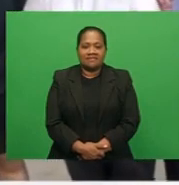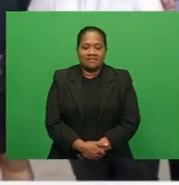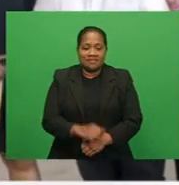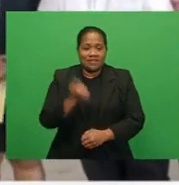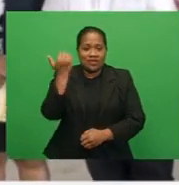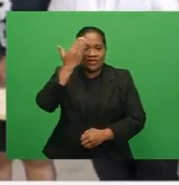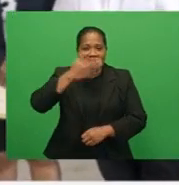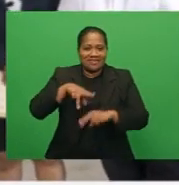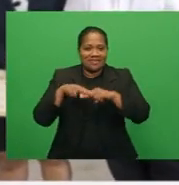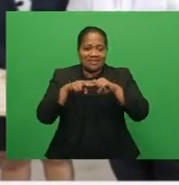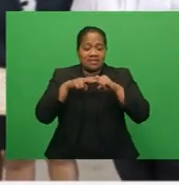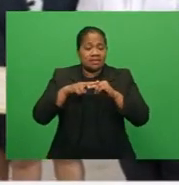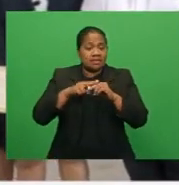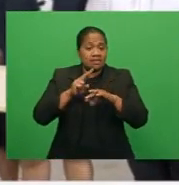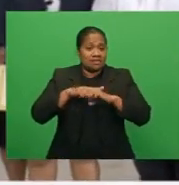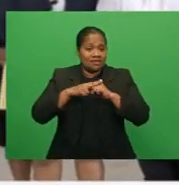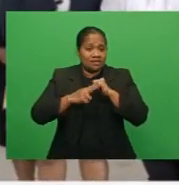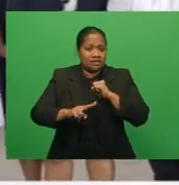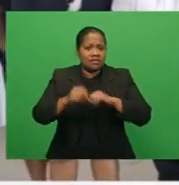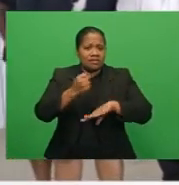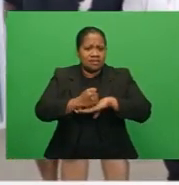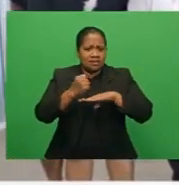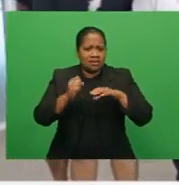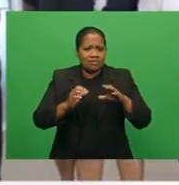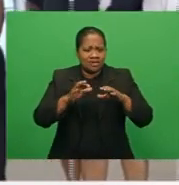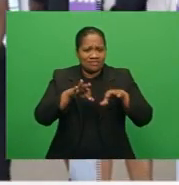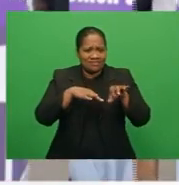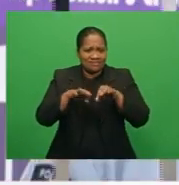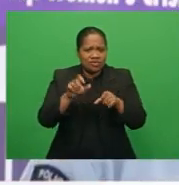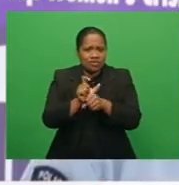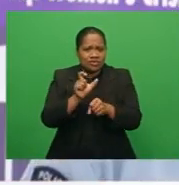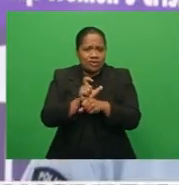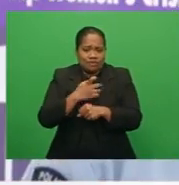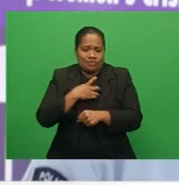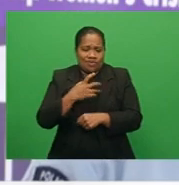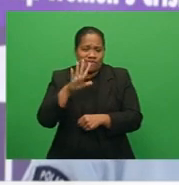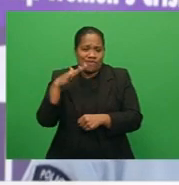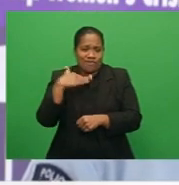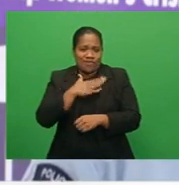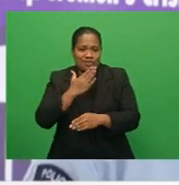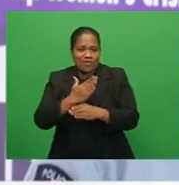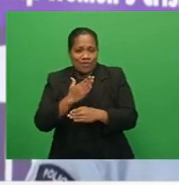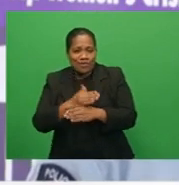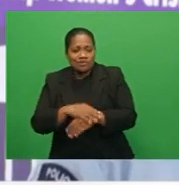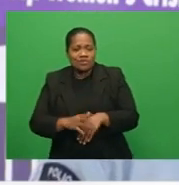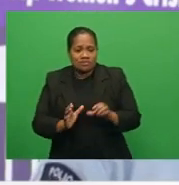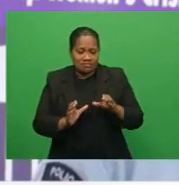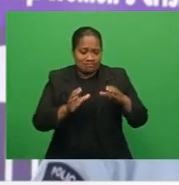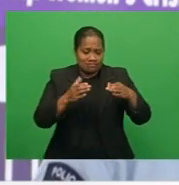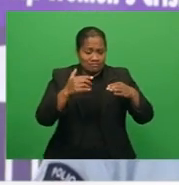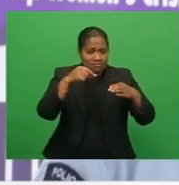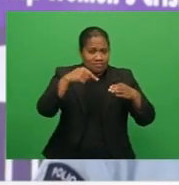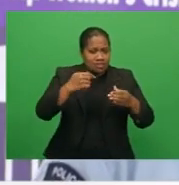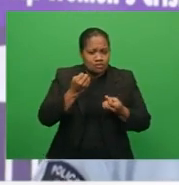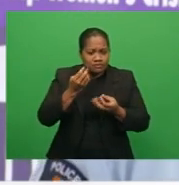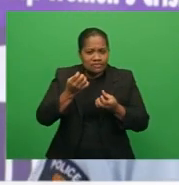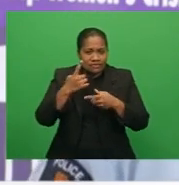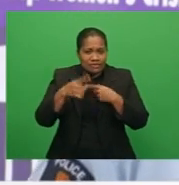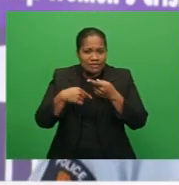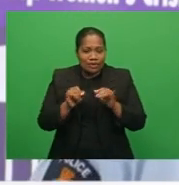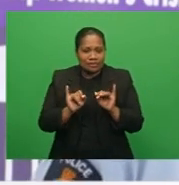Good evening, Fiji. In this bulletin, government scheme creates more than 500 jobs. Police force addresses